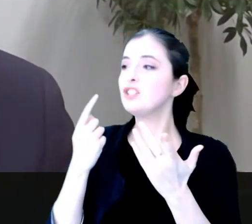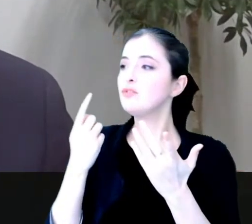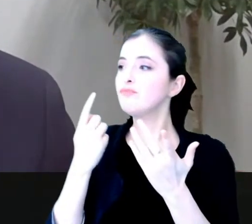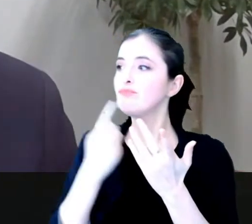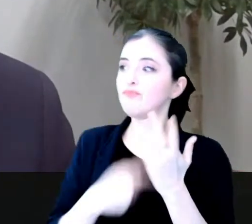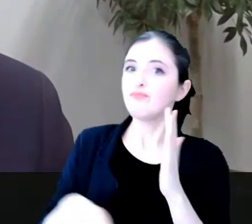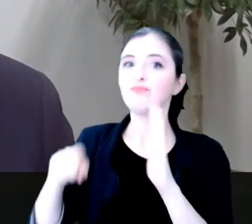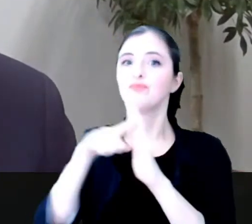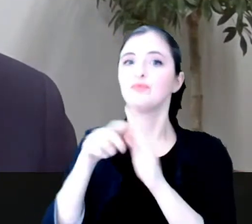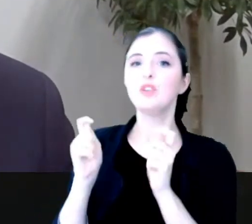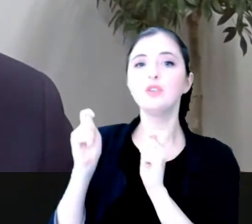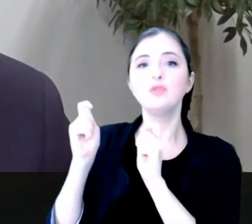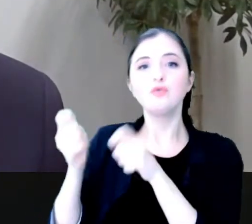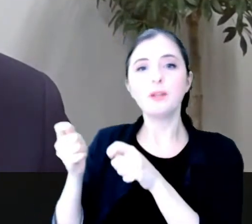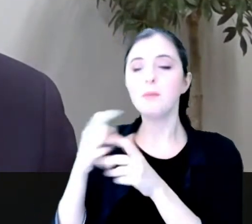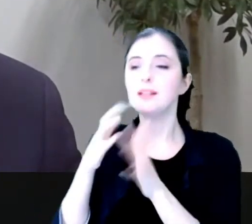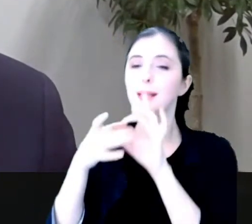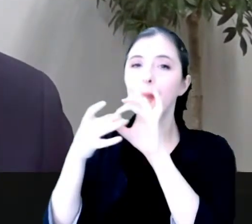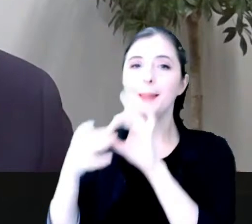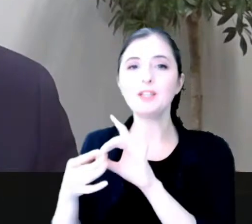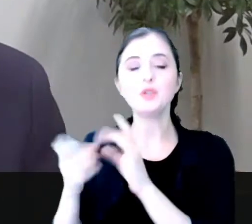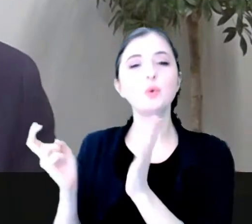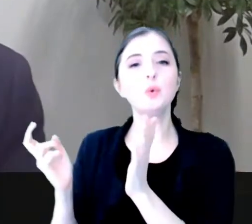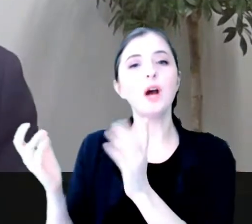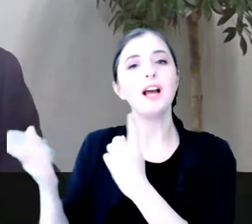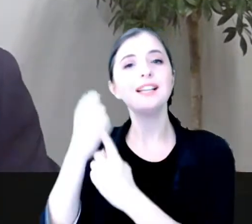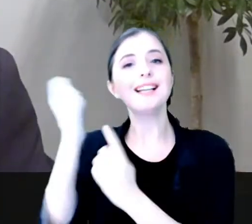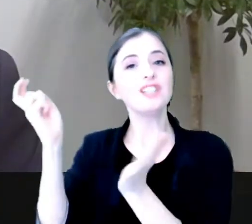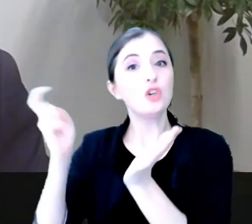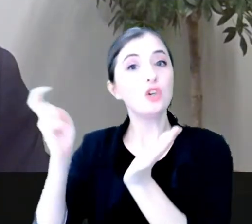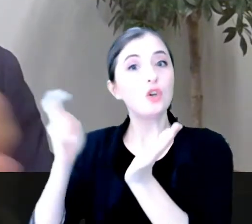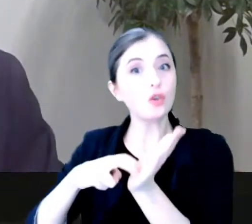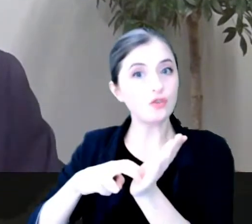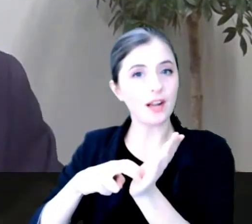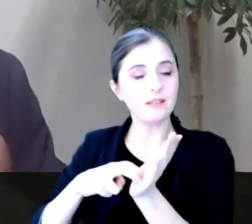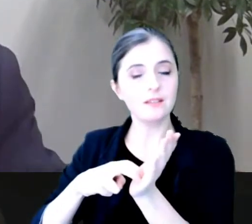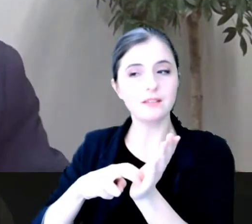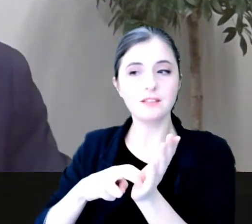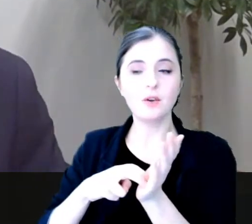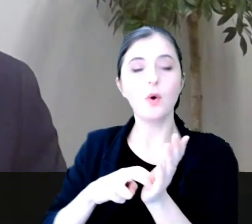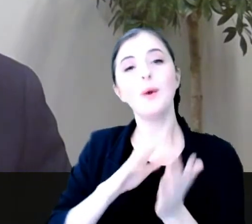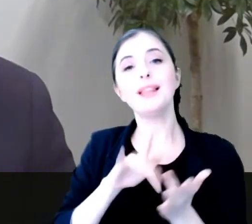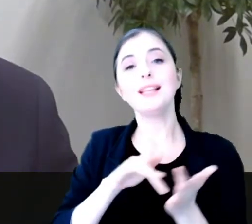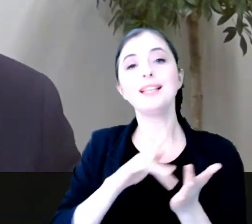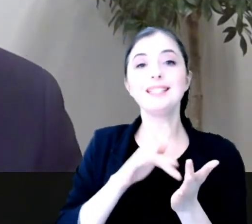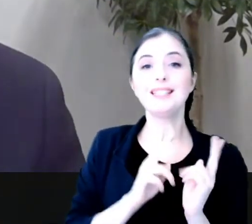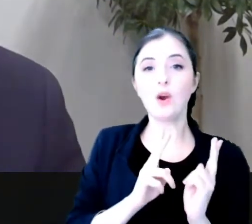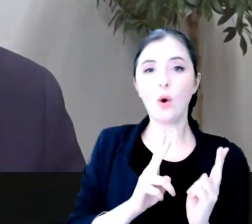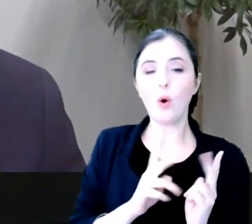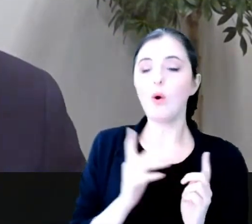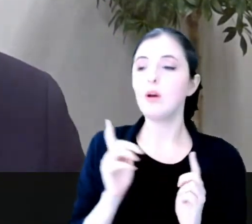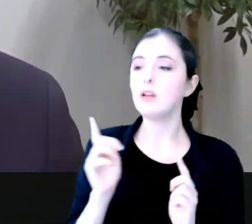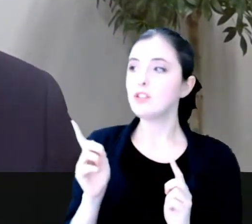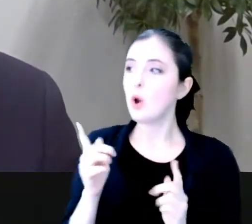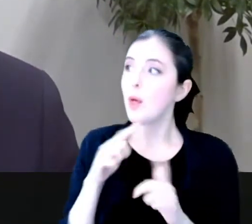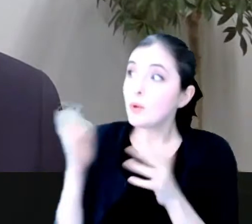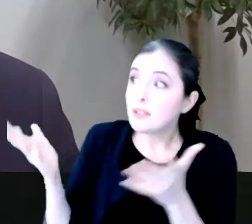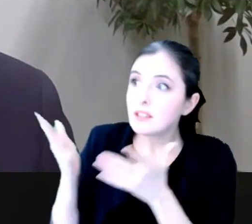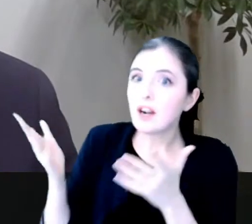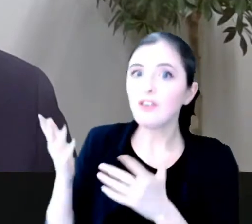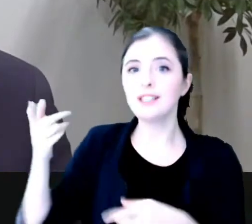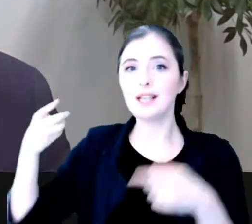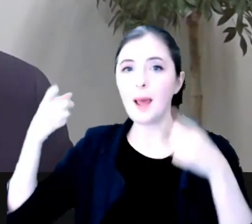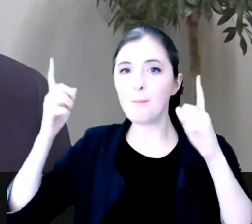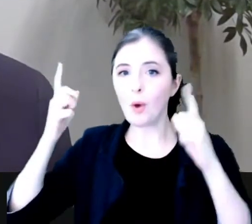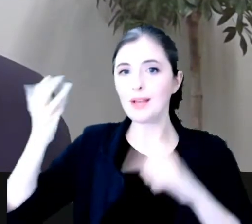procurement with City Hall and our partners and stuff. So those are some of the examples we're doing to encourage employers and businesses to take on